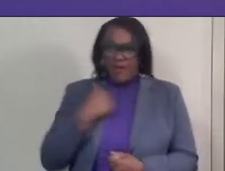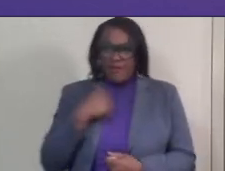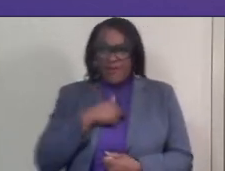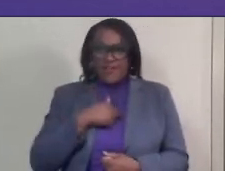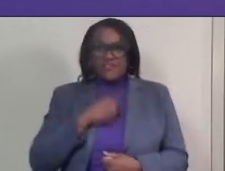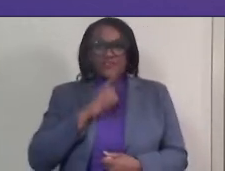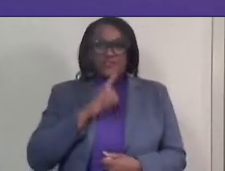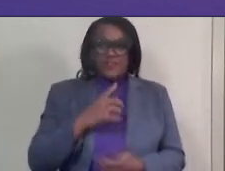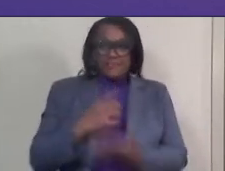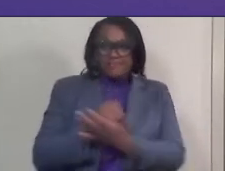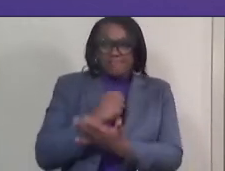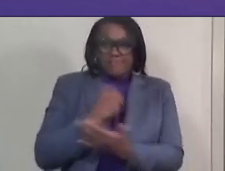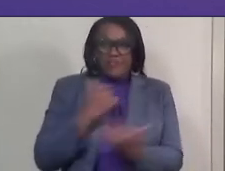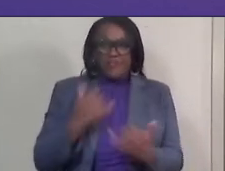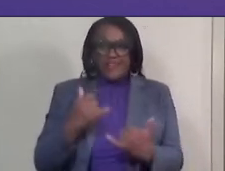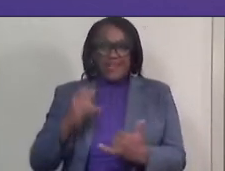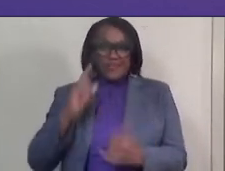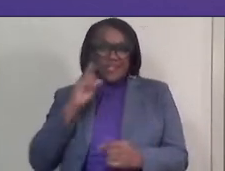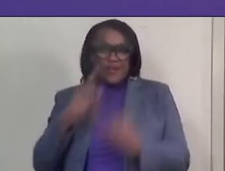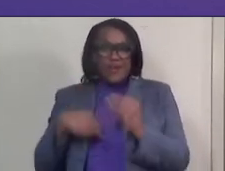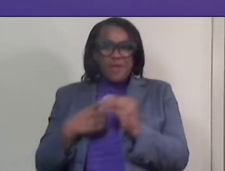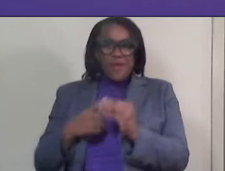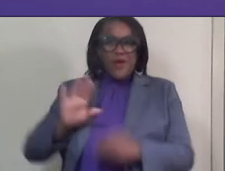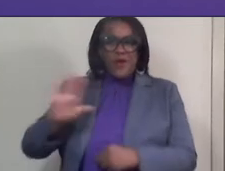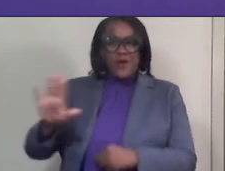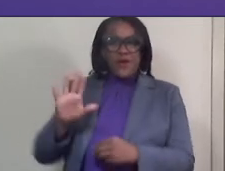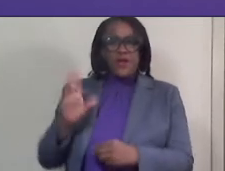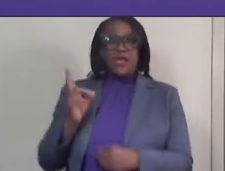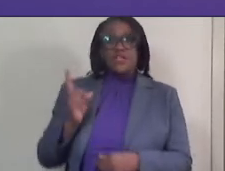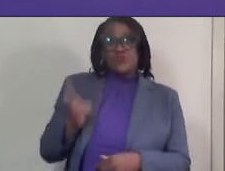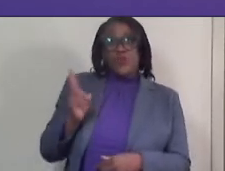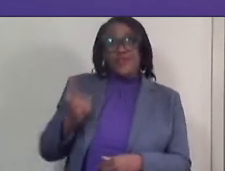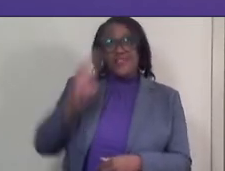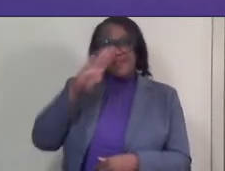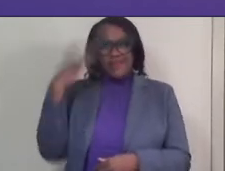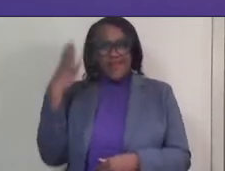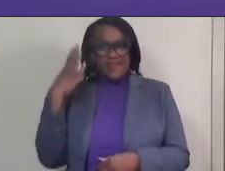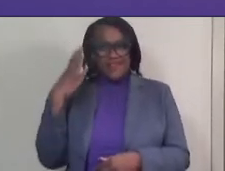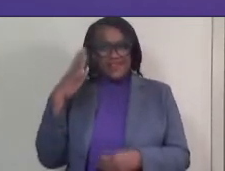now to hear about Jeanine and her historically Black neighborhood in Swarthmore.